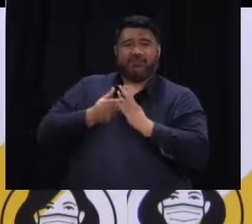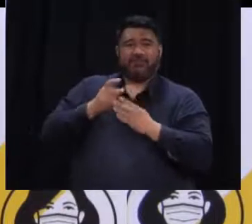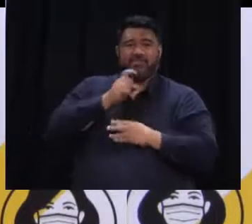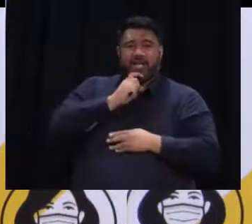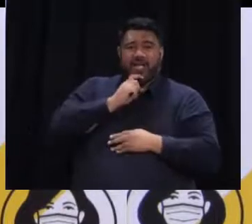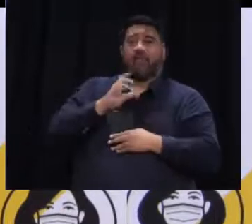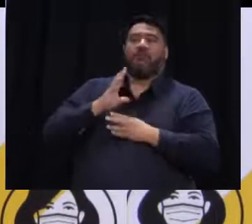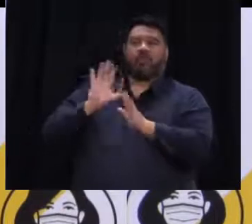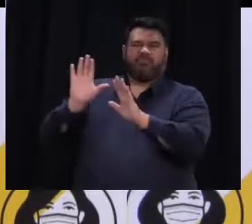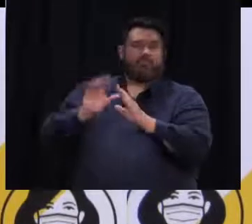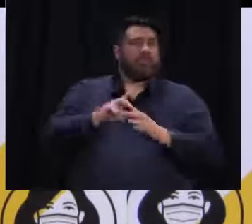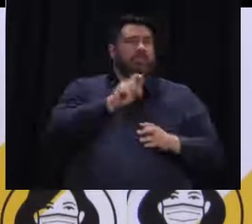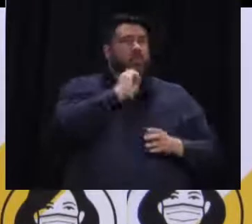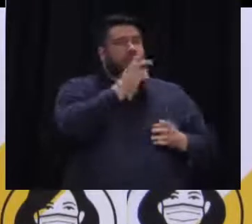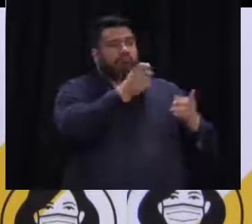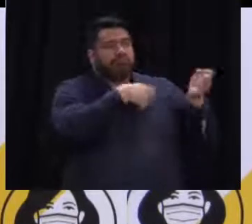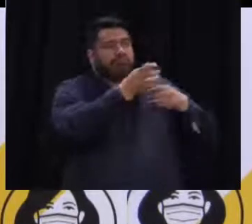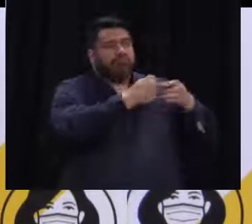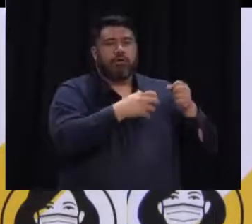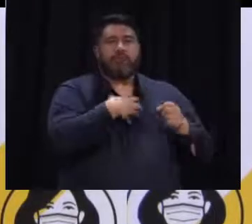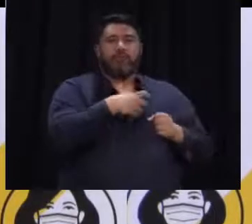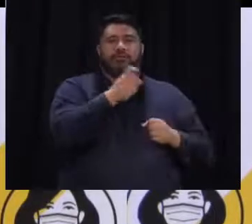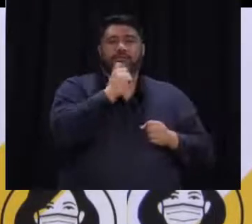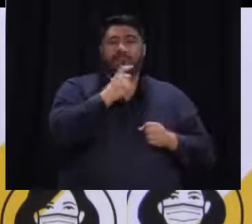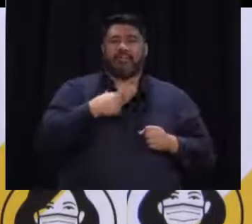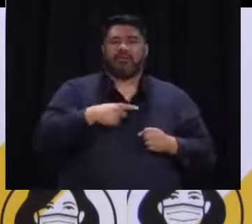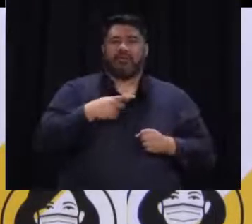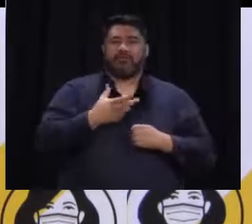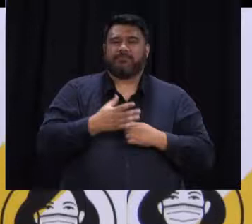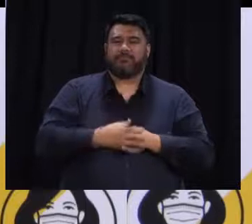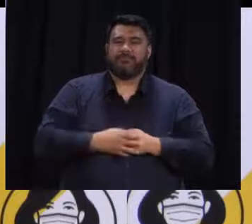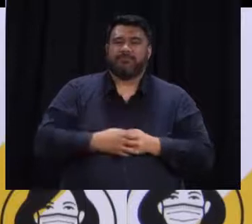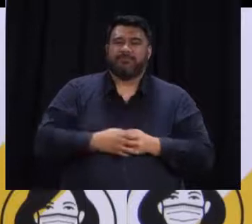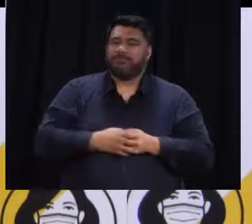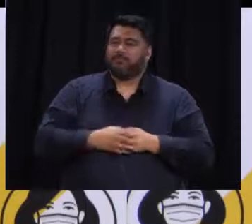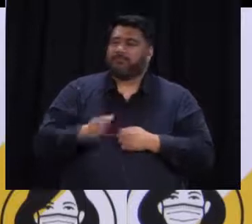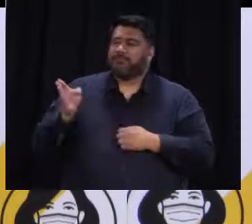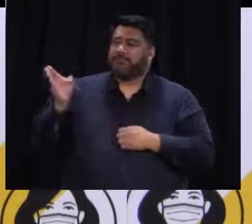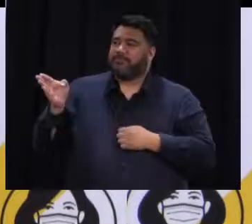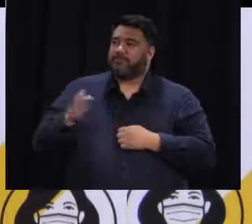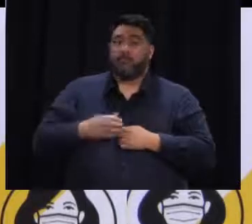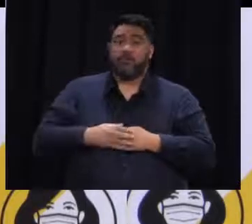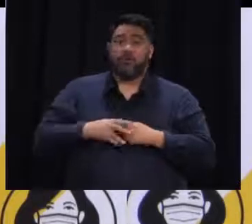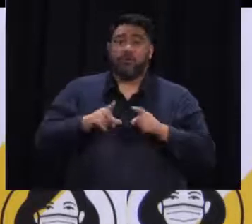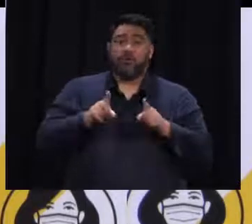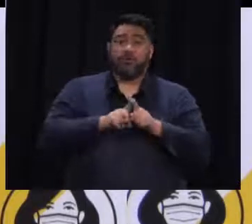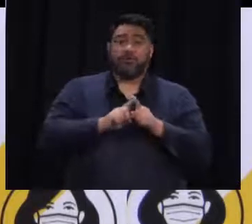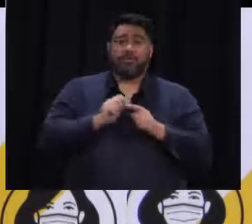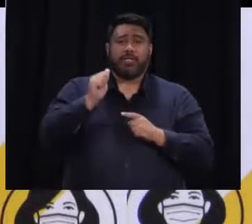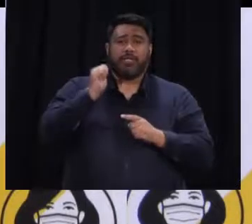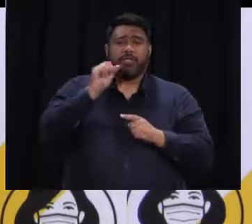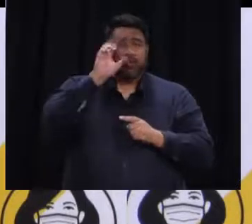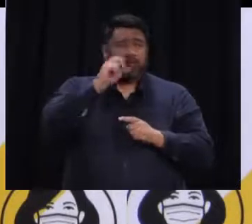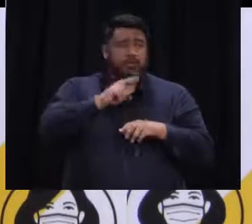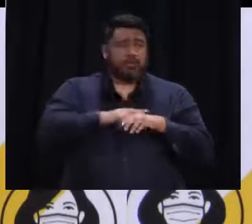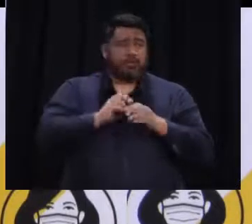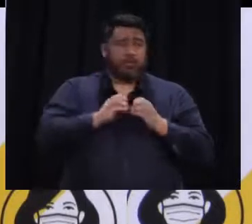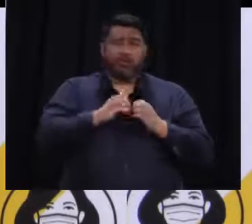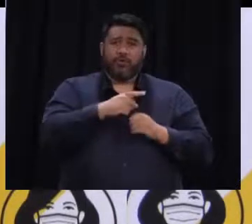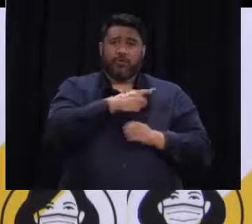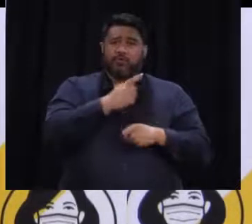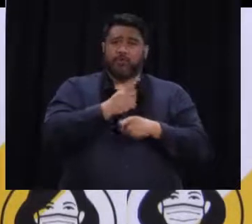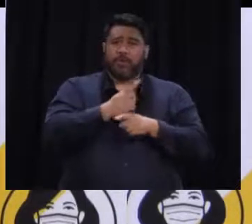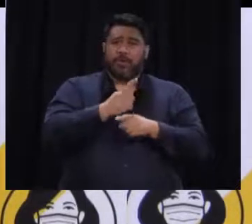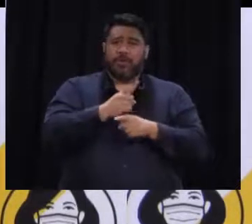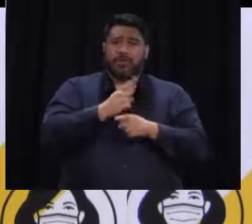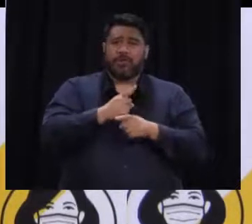with contact tracing, and that's why we've gone elsewhere to get that additional support. Also worth noting the comment that Dr. Bloomfield made yesterday about electronic welfare